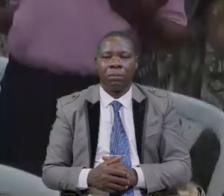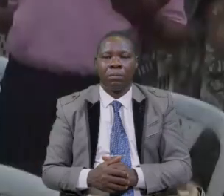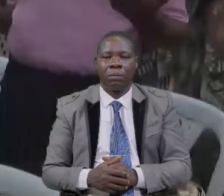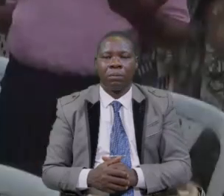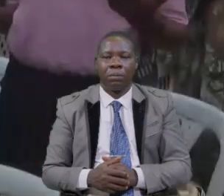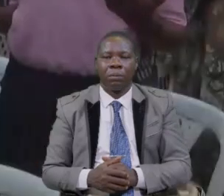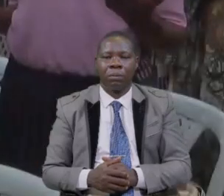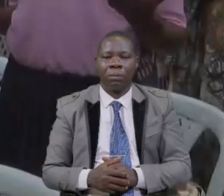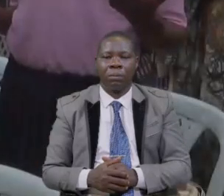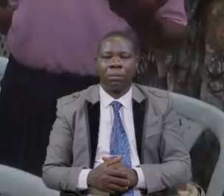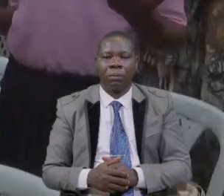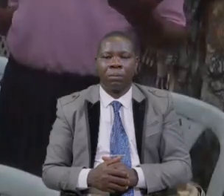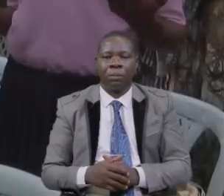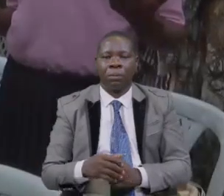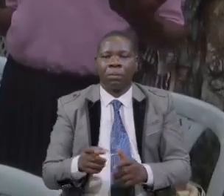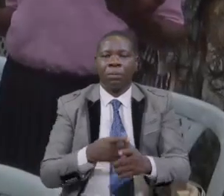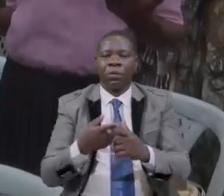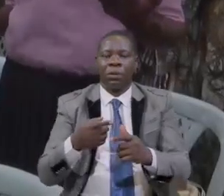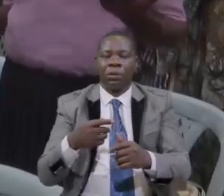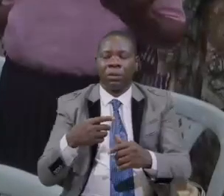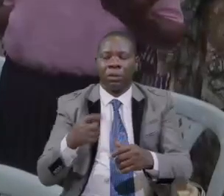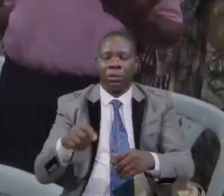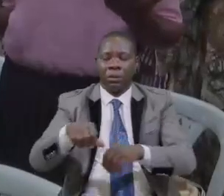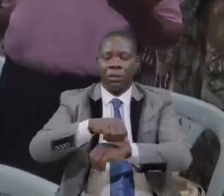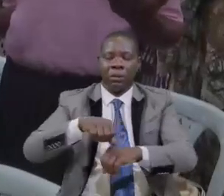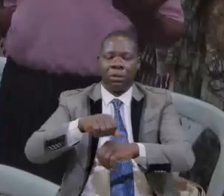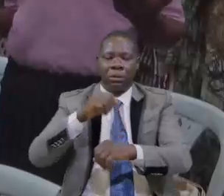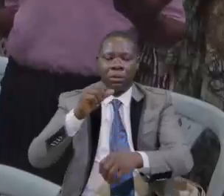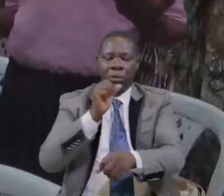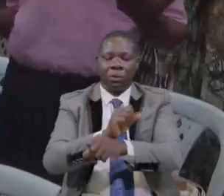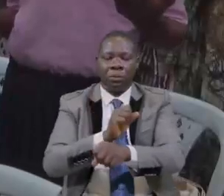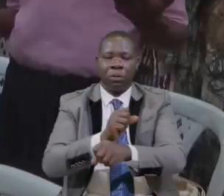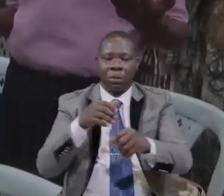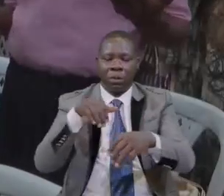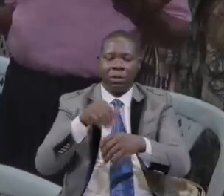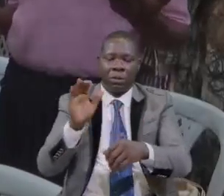And let the anointing work in your life.